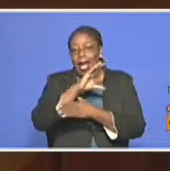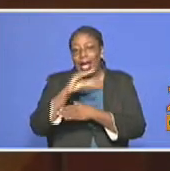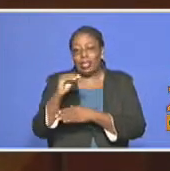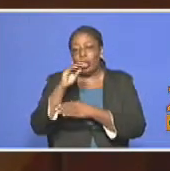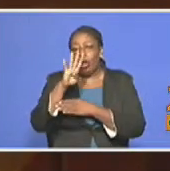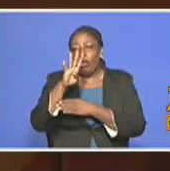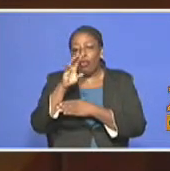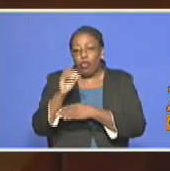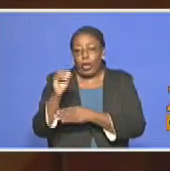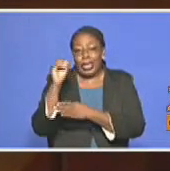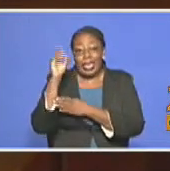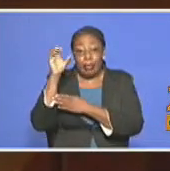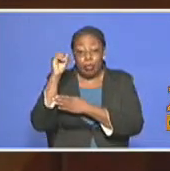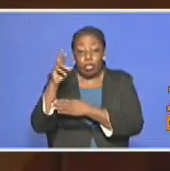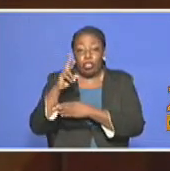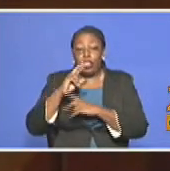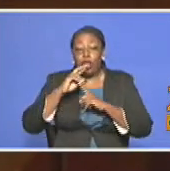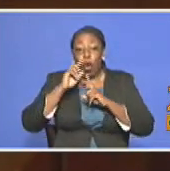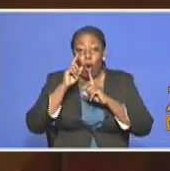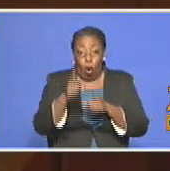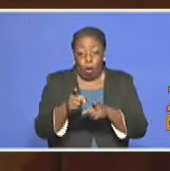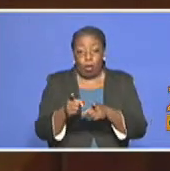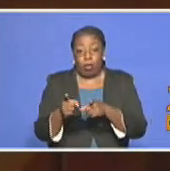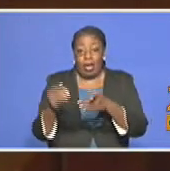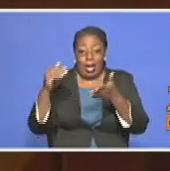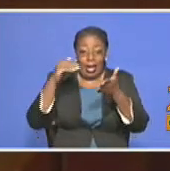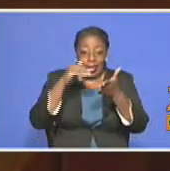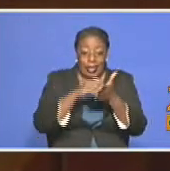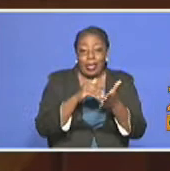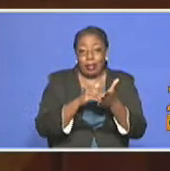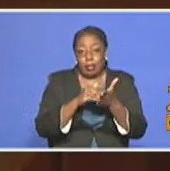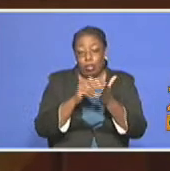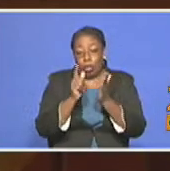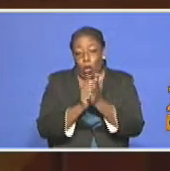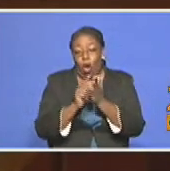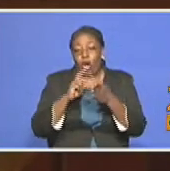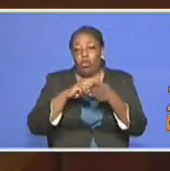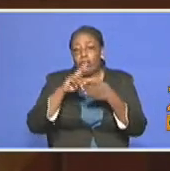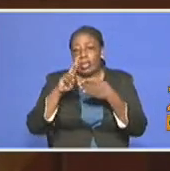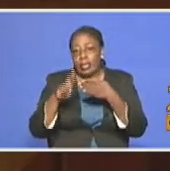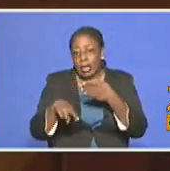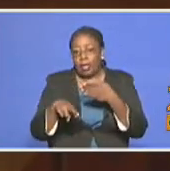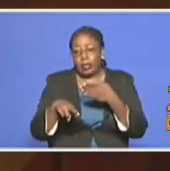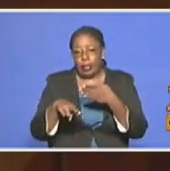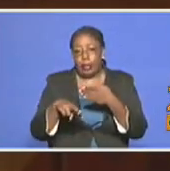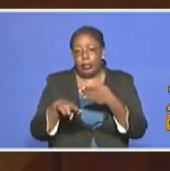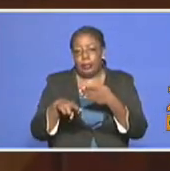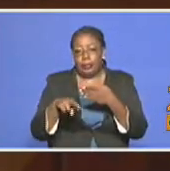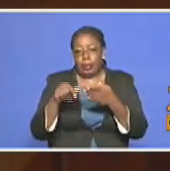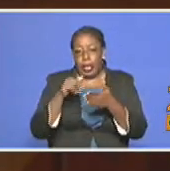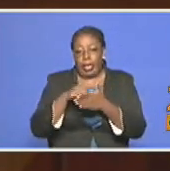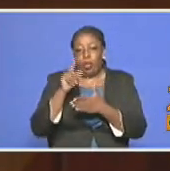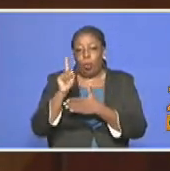1,940 emergency order violations committed, resulting in